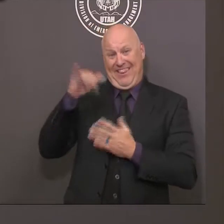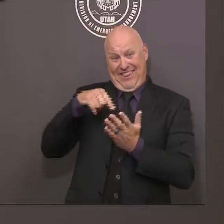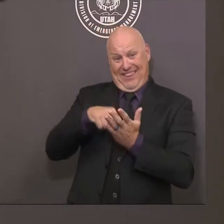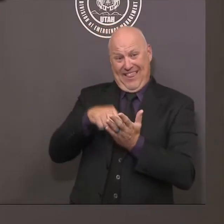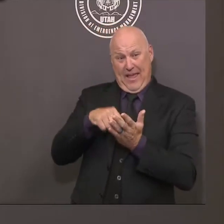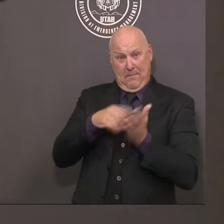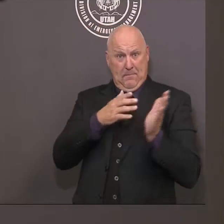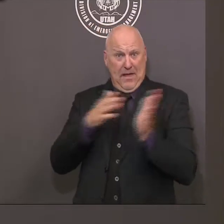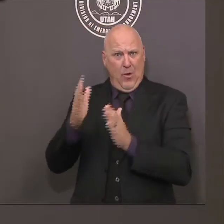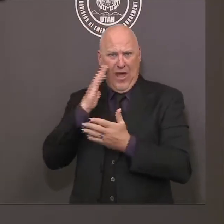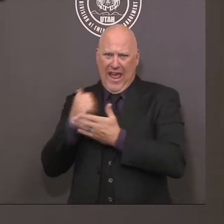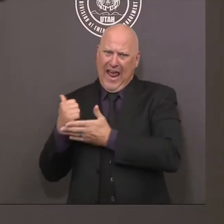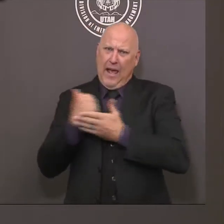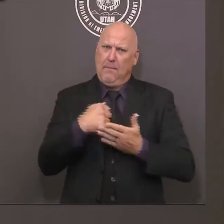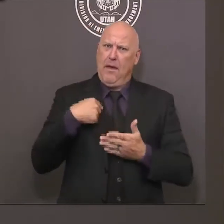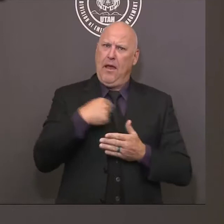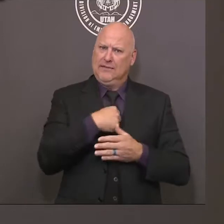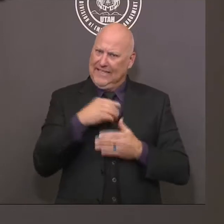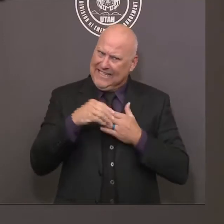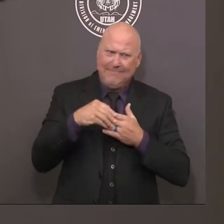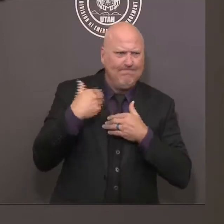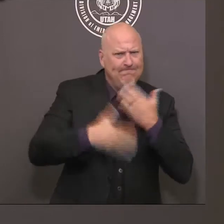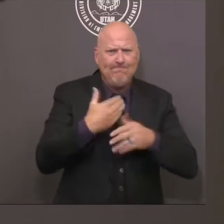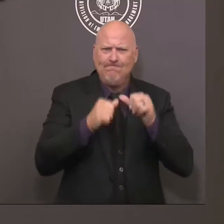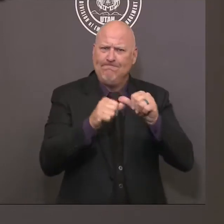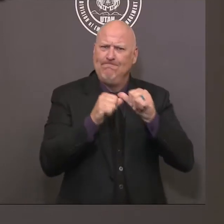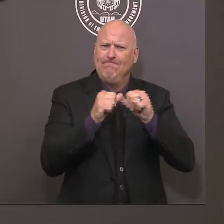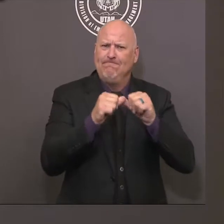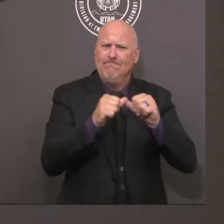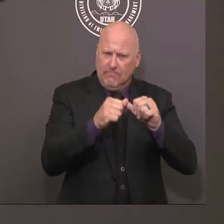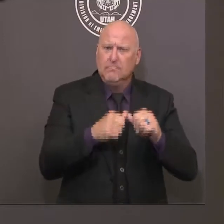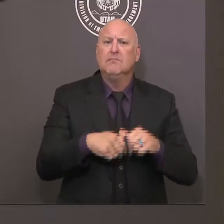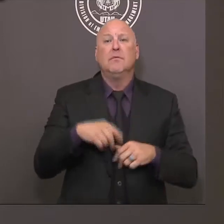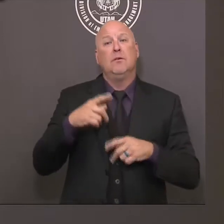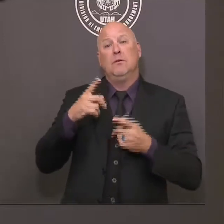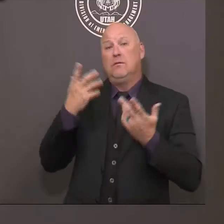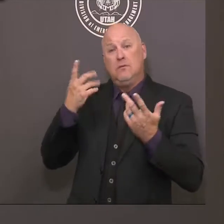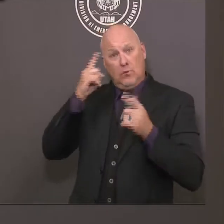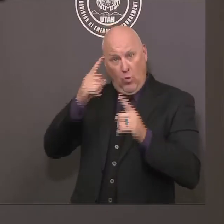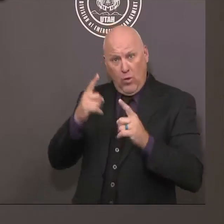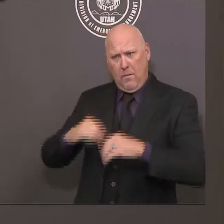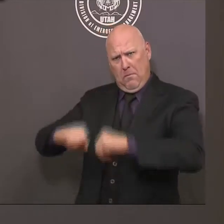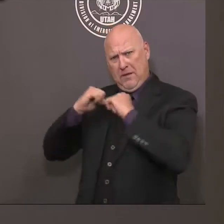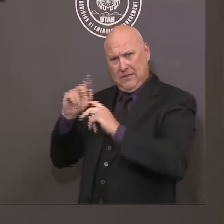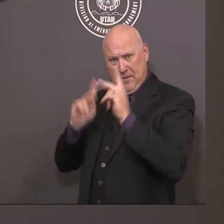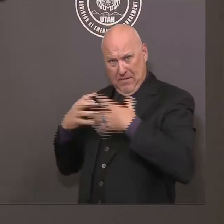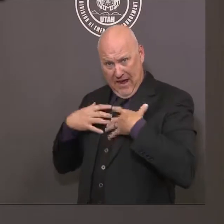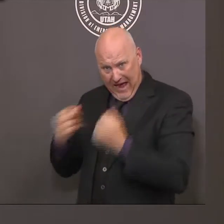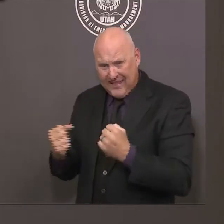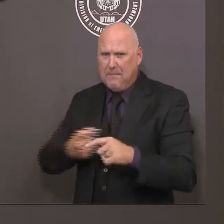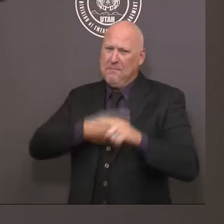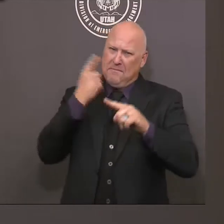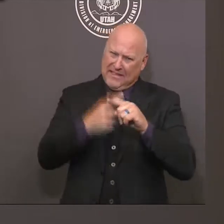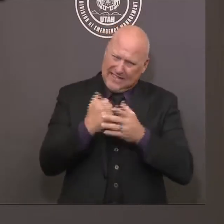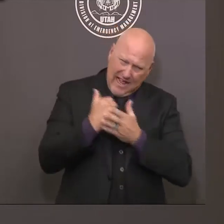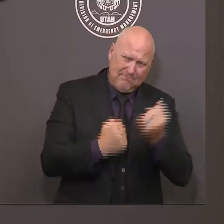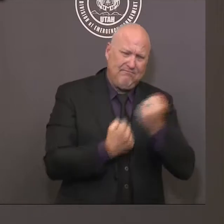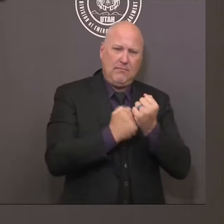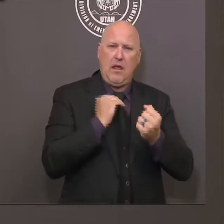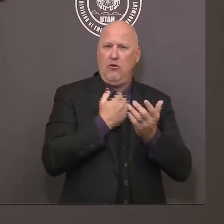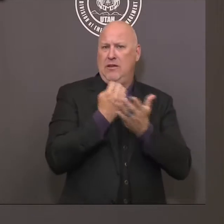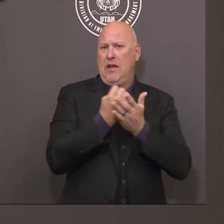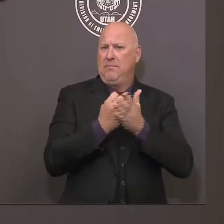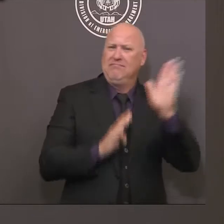of our people, but also for a healthy economy as we grow our economy back to the prosperity that we had and enjoyed by the first